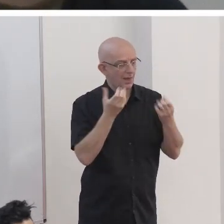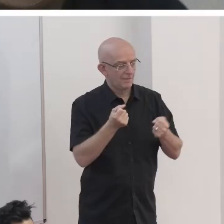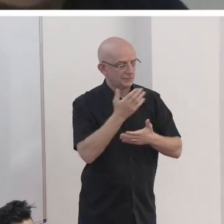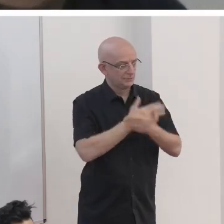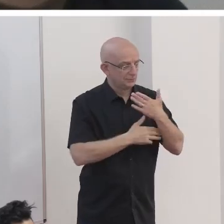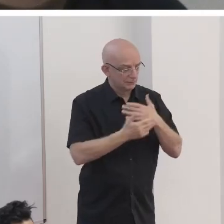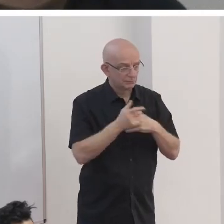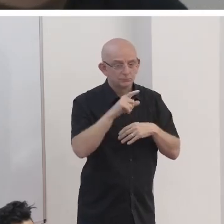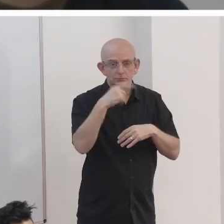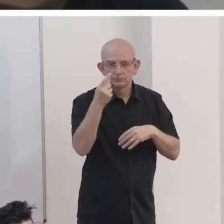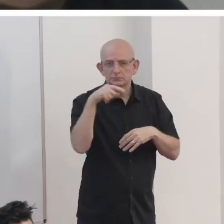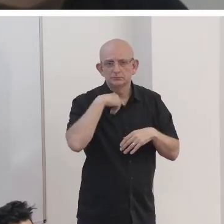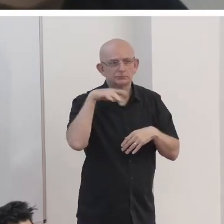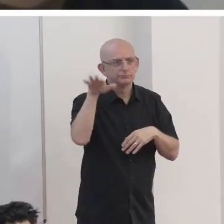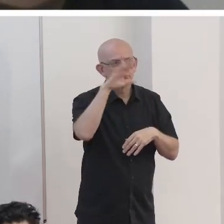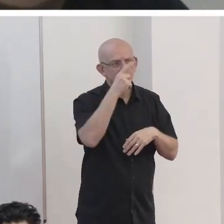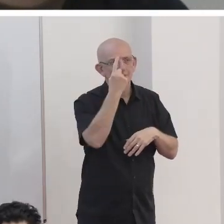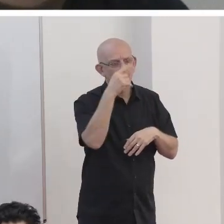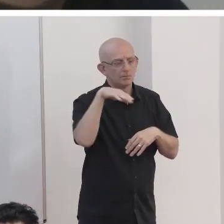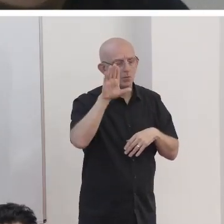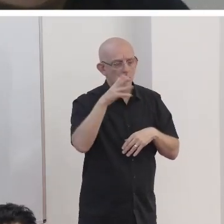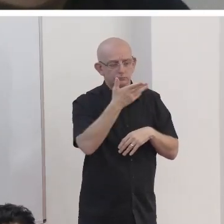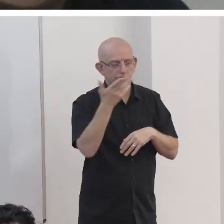Sorry, I'm.